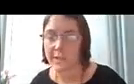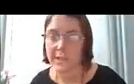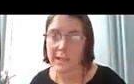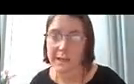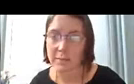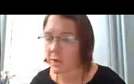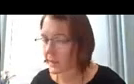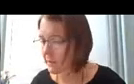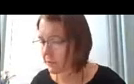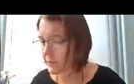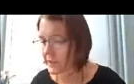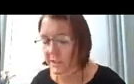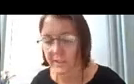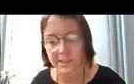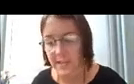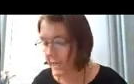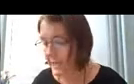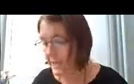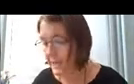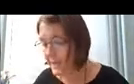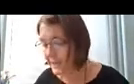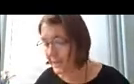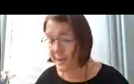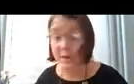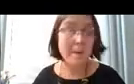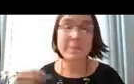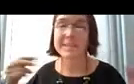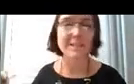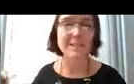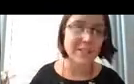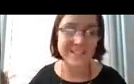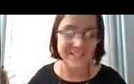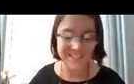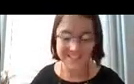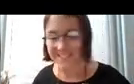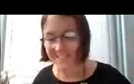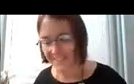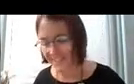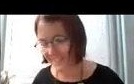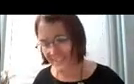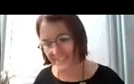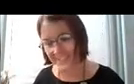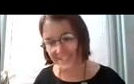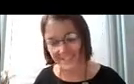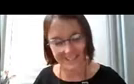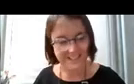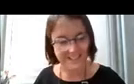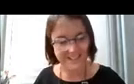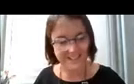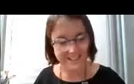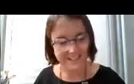you think we're looking at labour market information today in business studies?